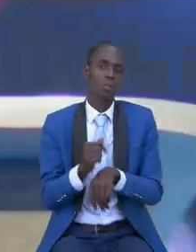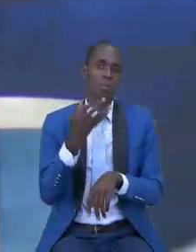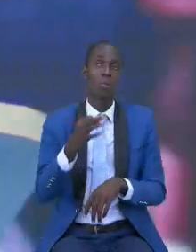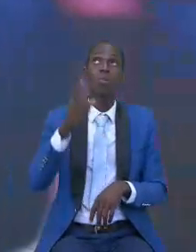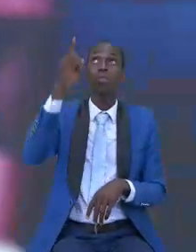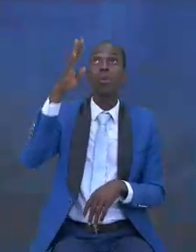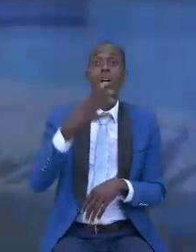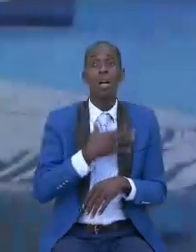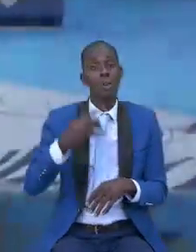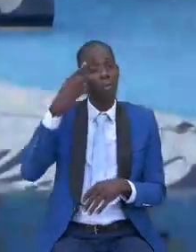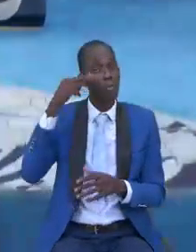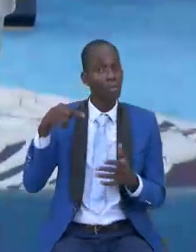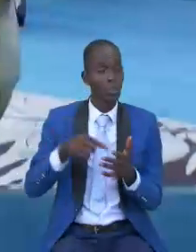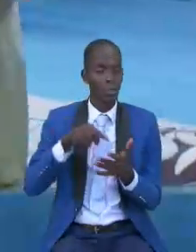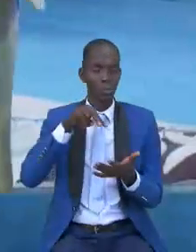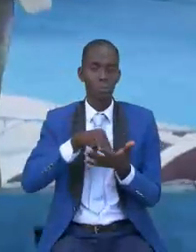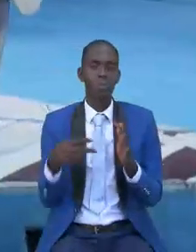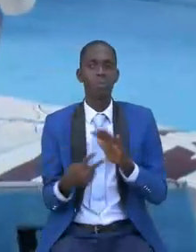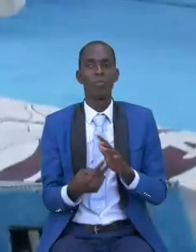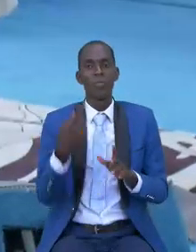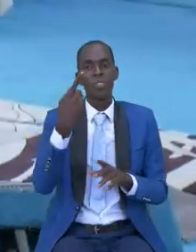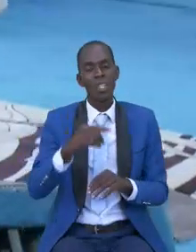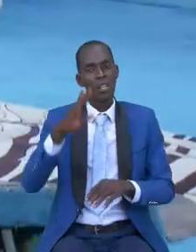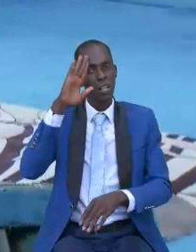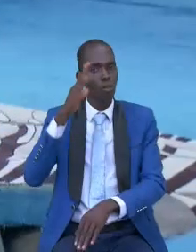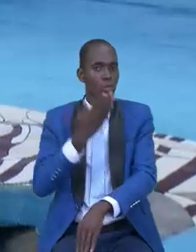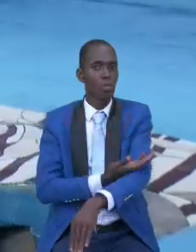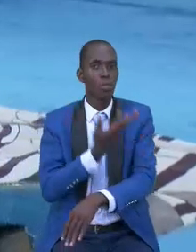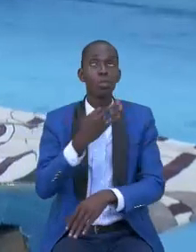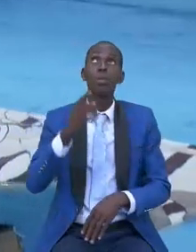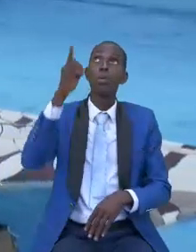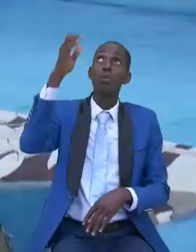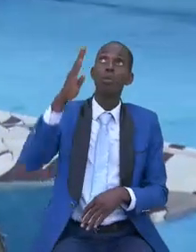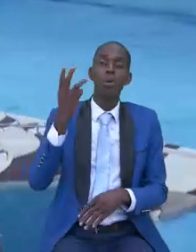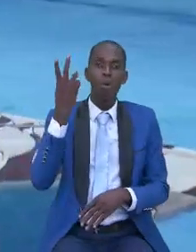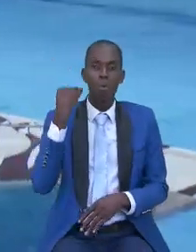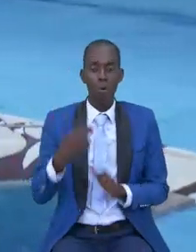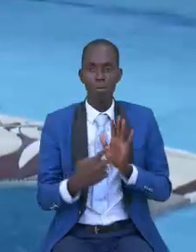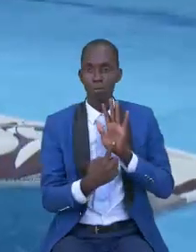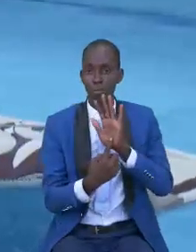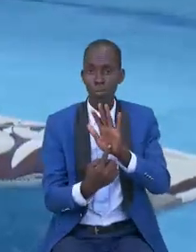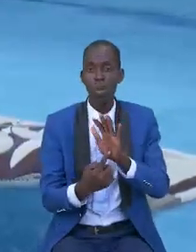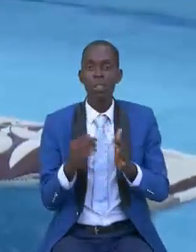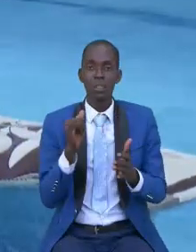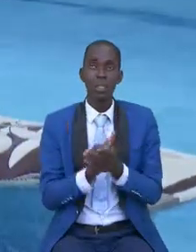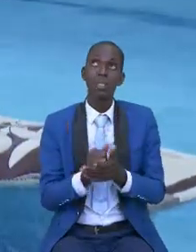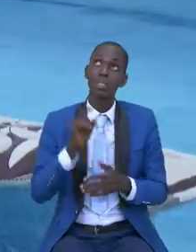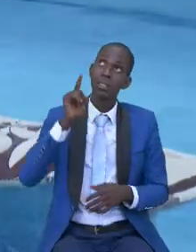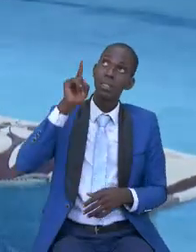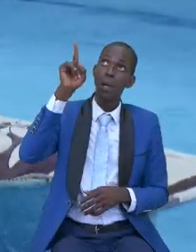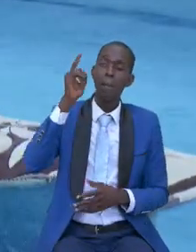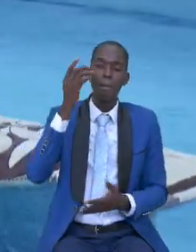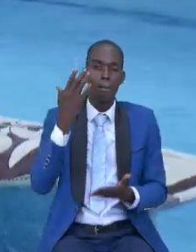this purpose, the Son of God was manifested, that he